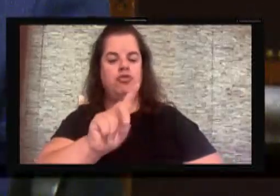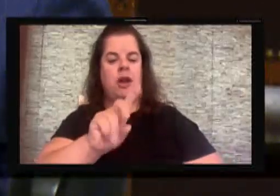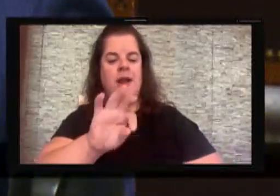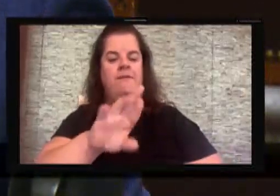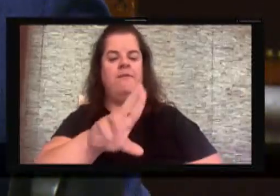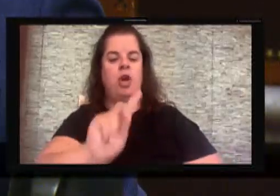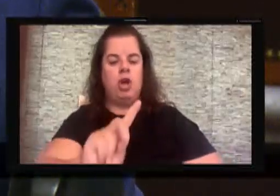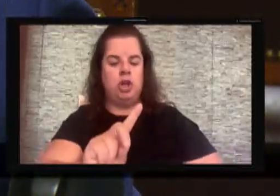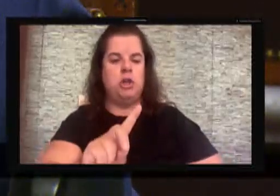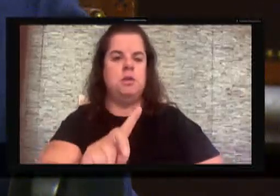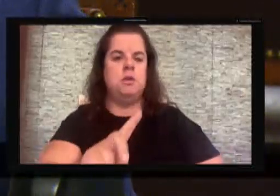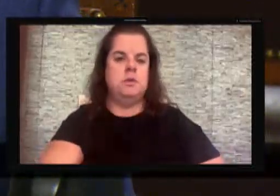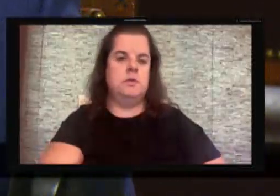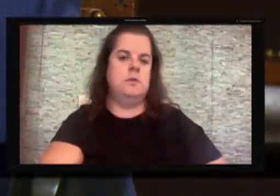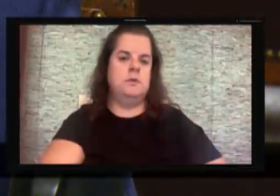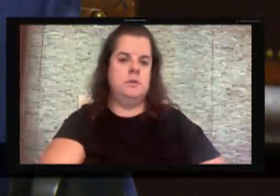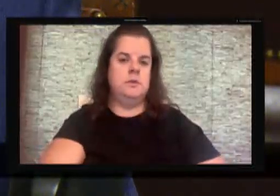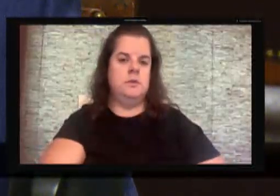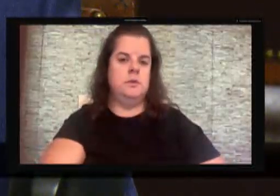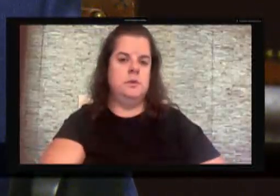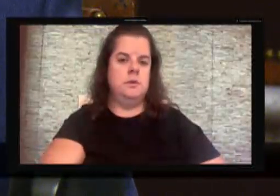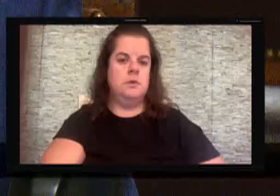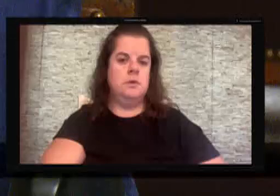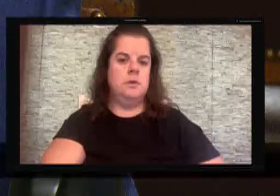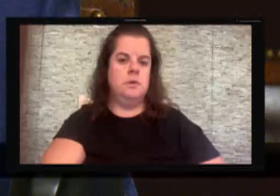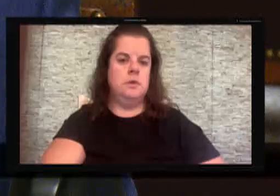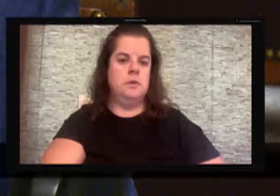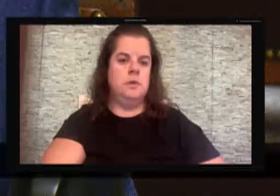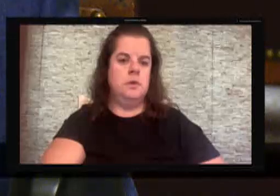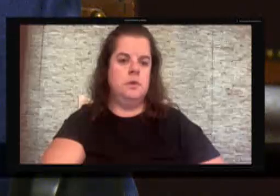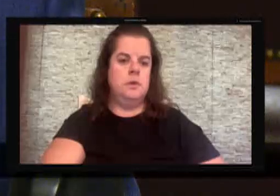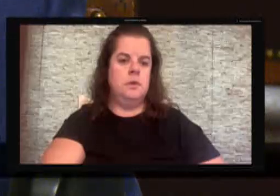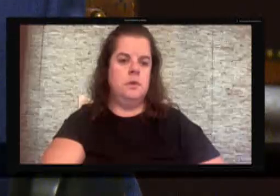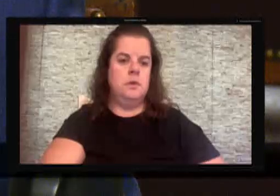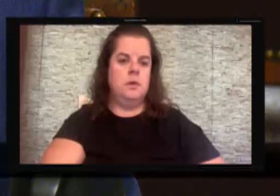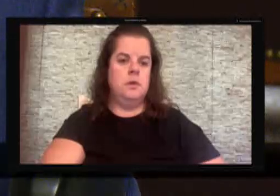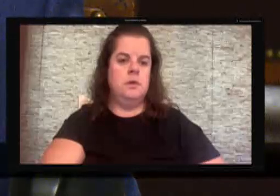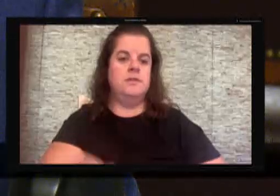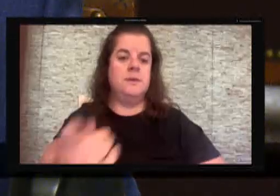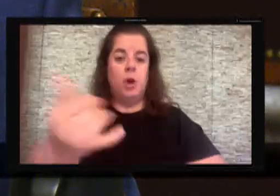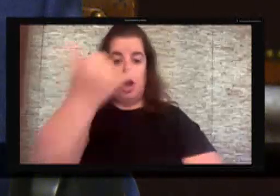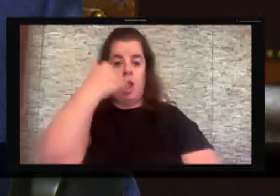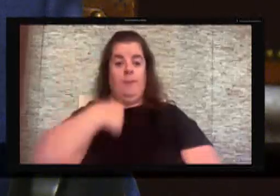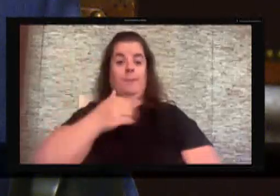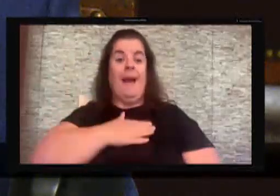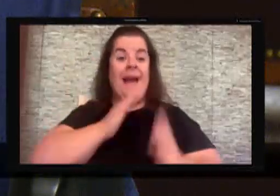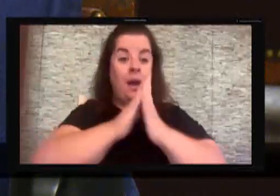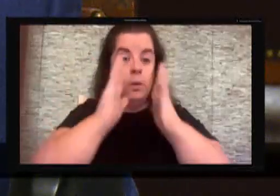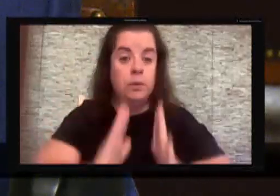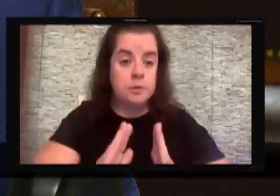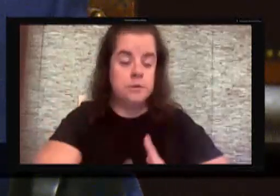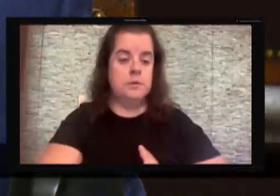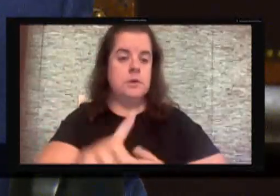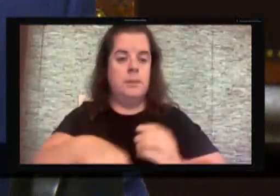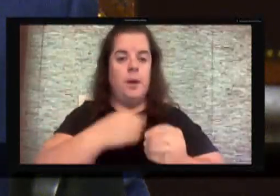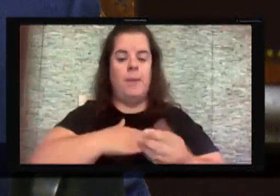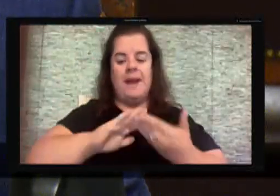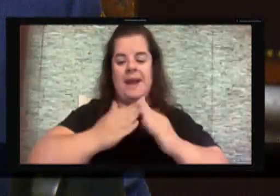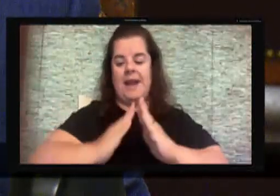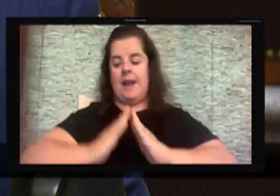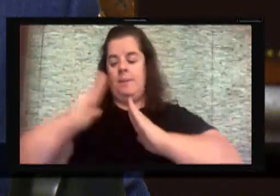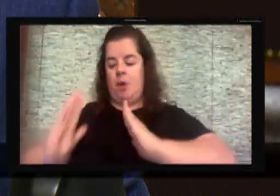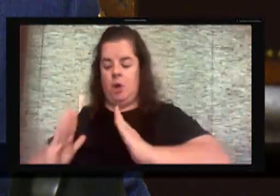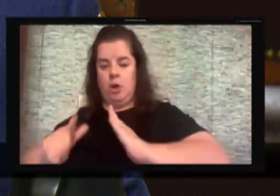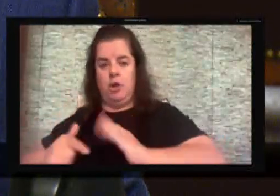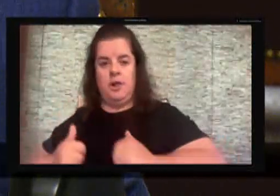So I was, I got a call at my house about my neighbor. My neighbor lives in